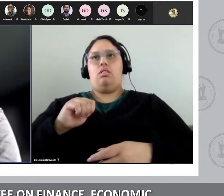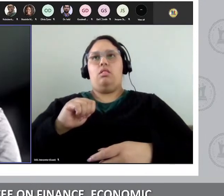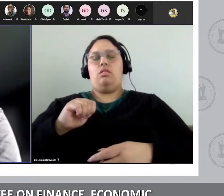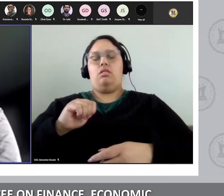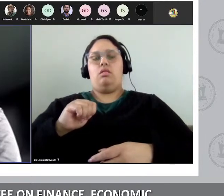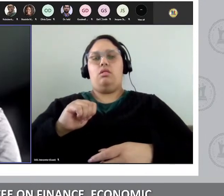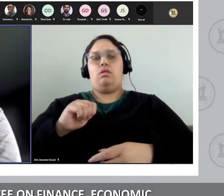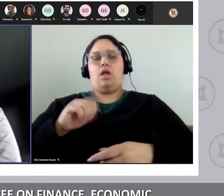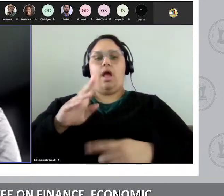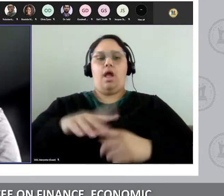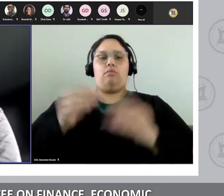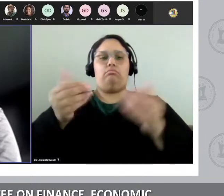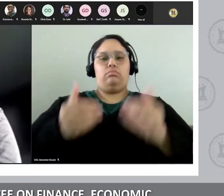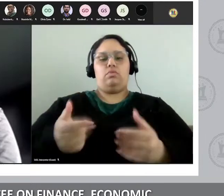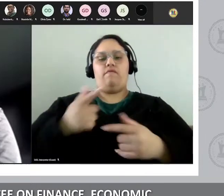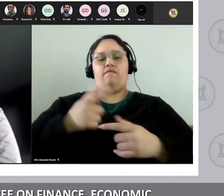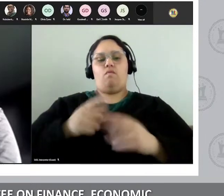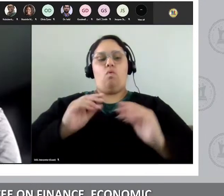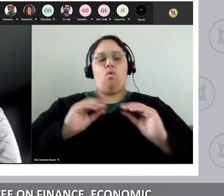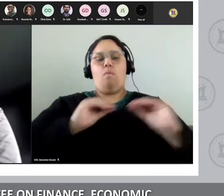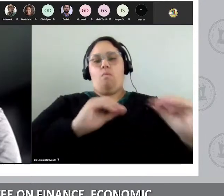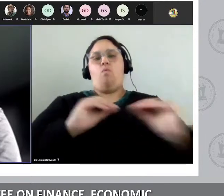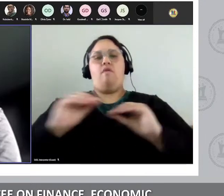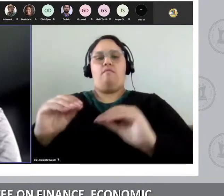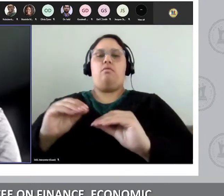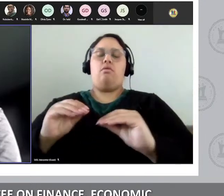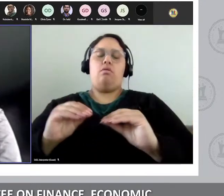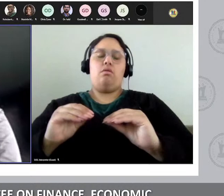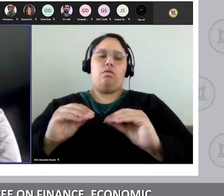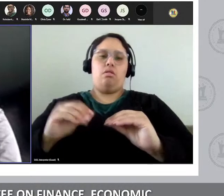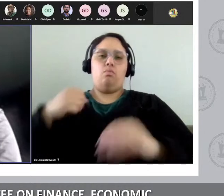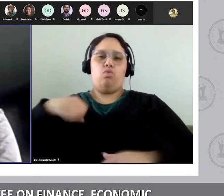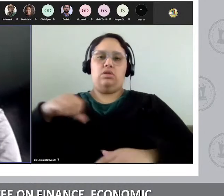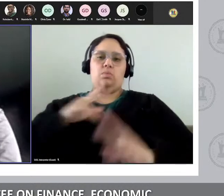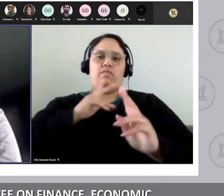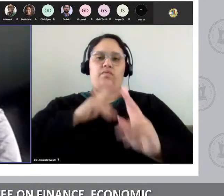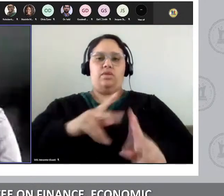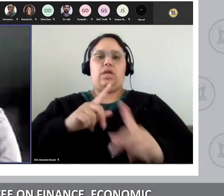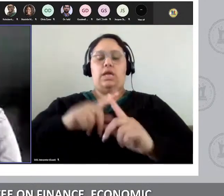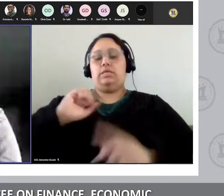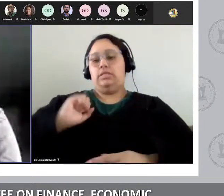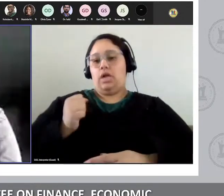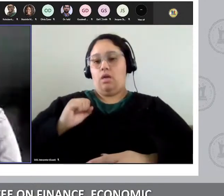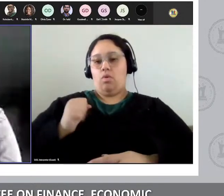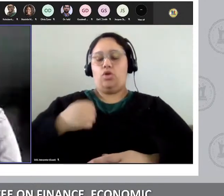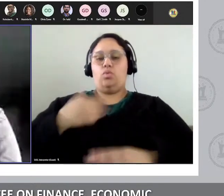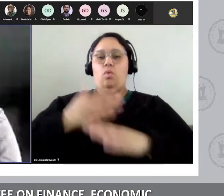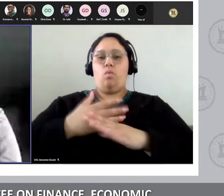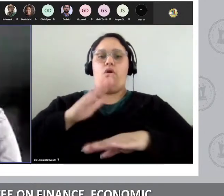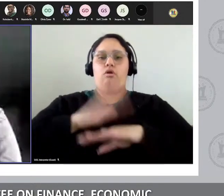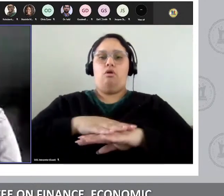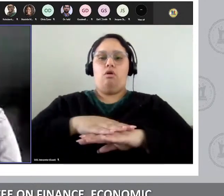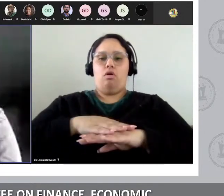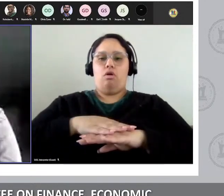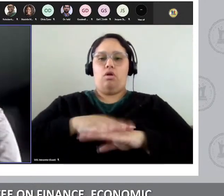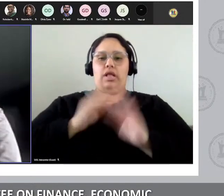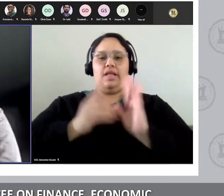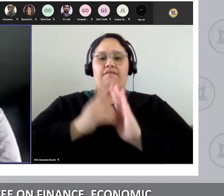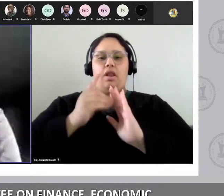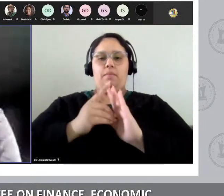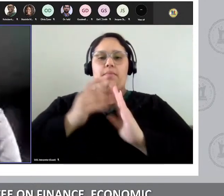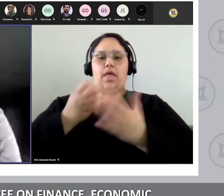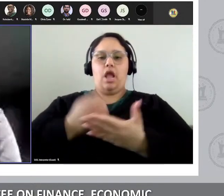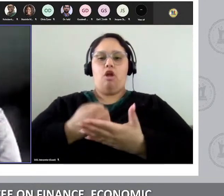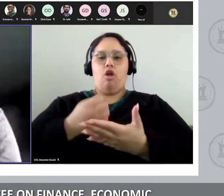which incorporates and makes provision for mobile businesses. And in Stellenbosch, we worked on the development of